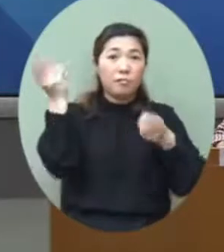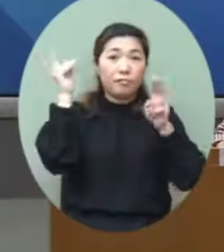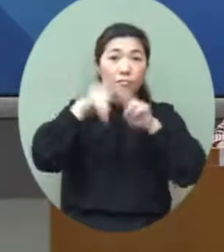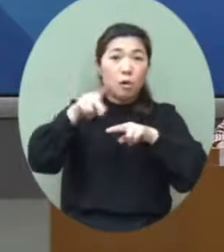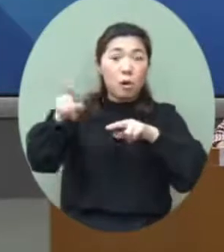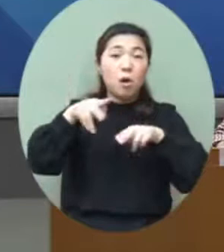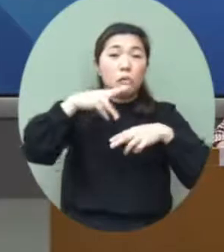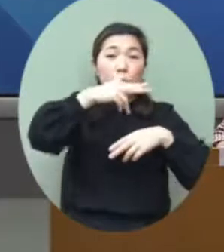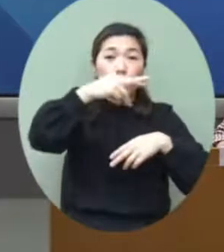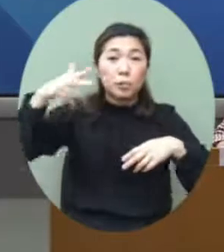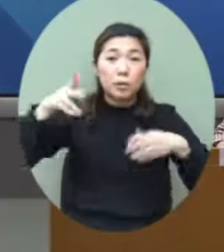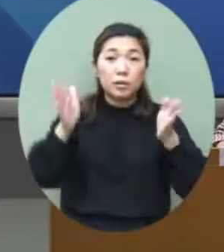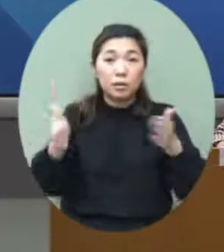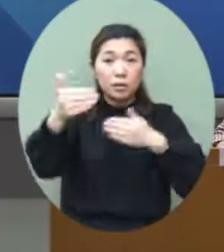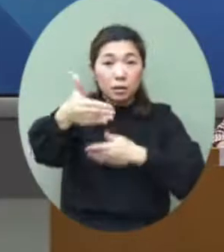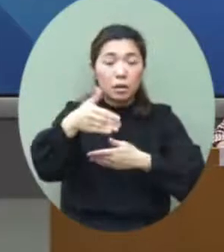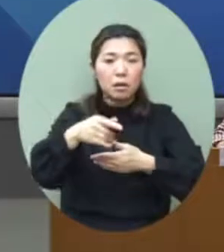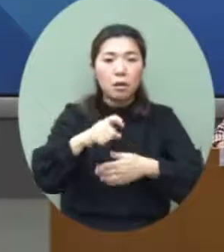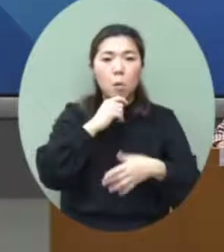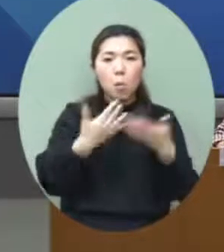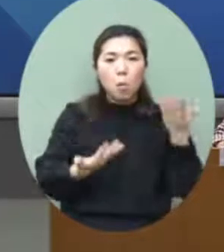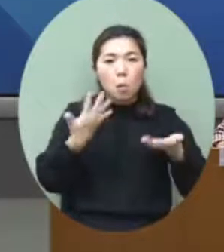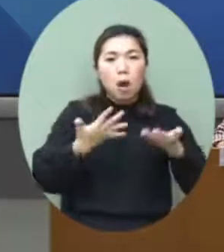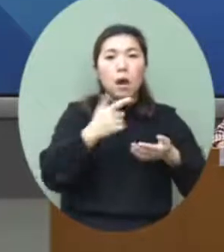were news today